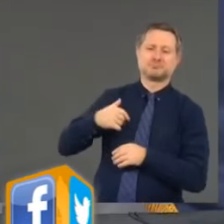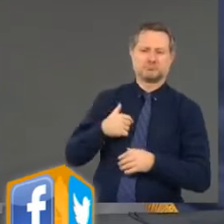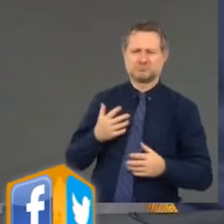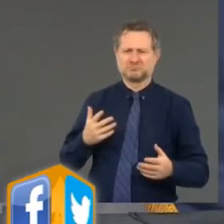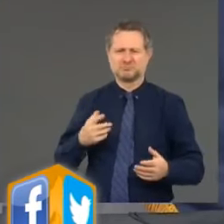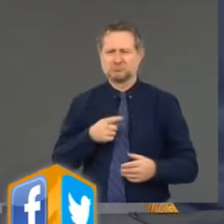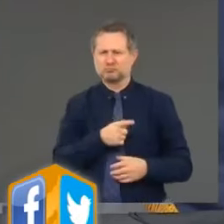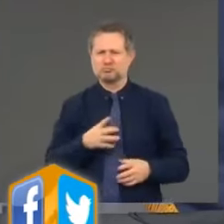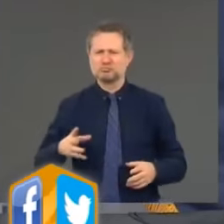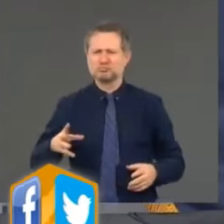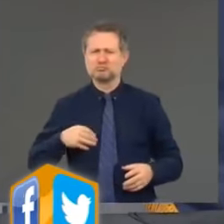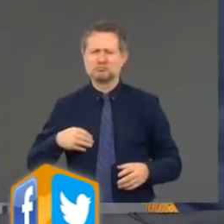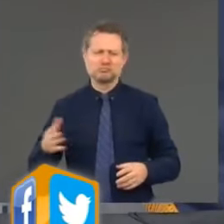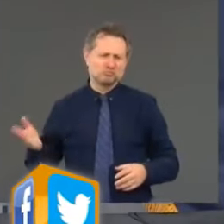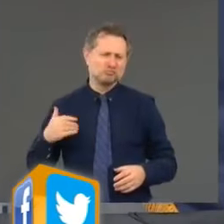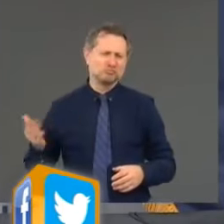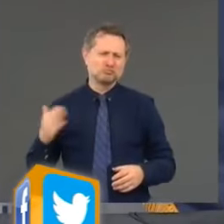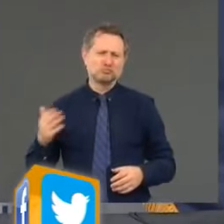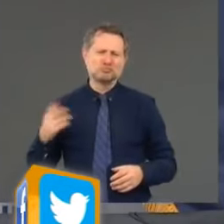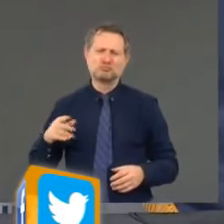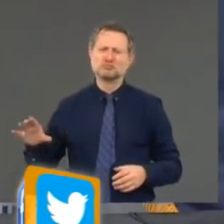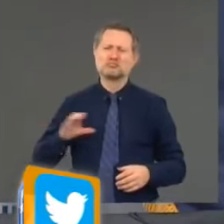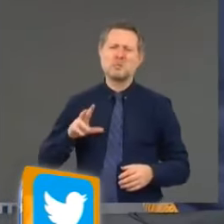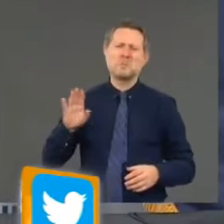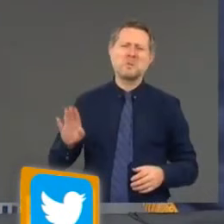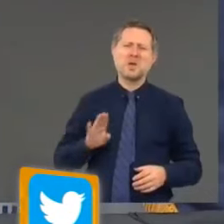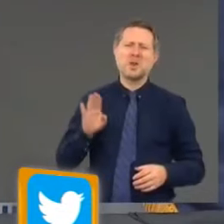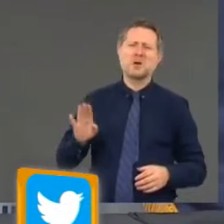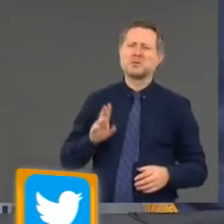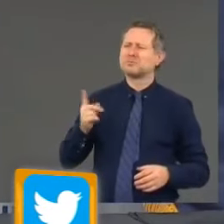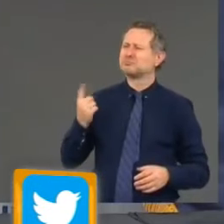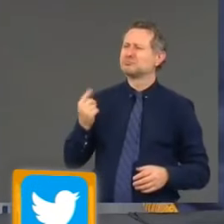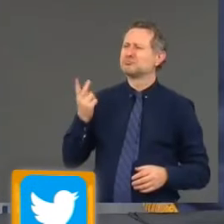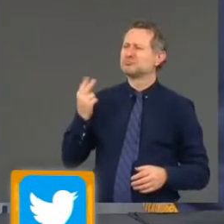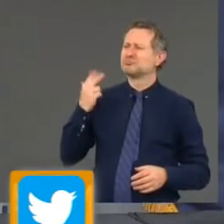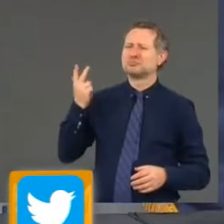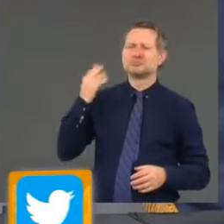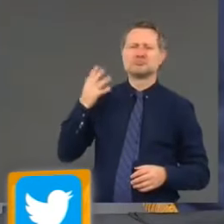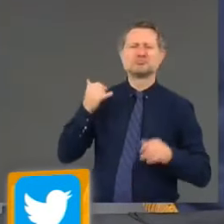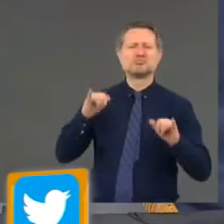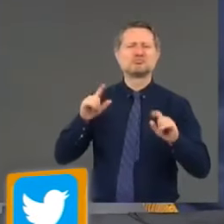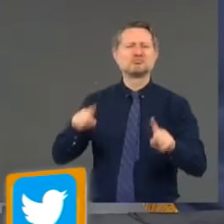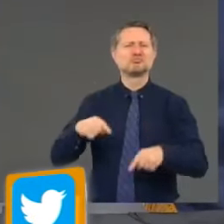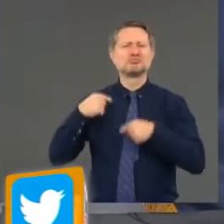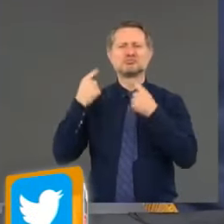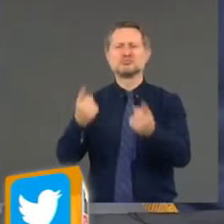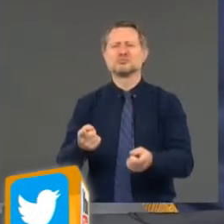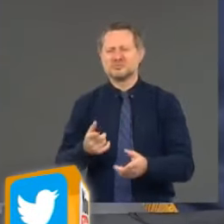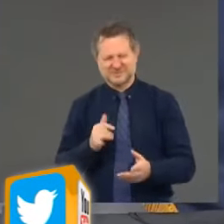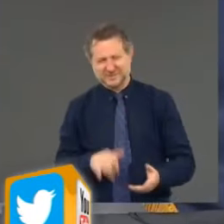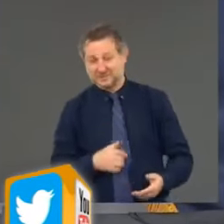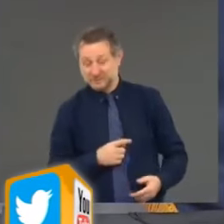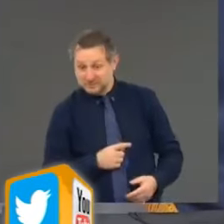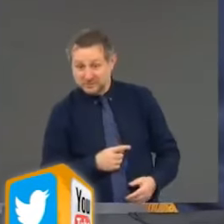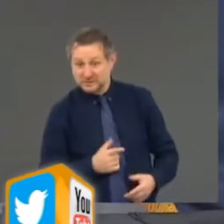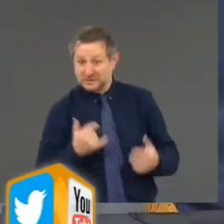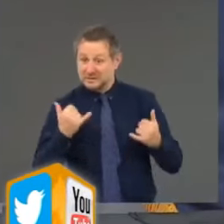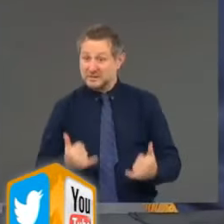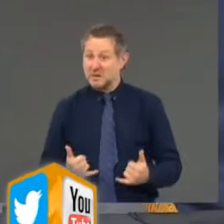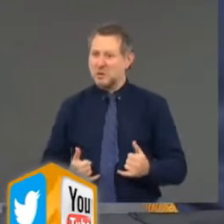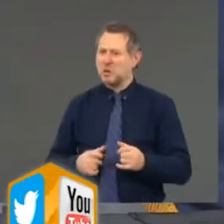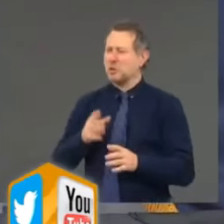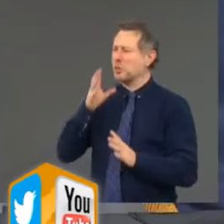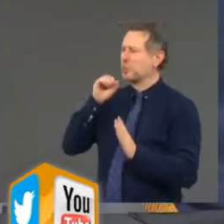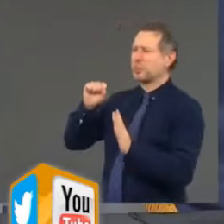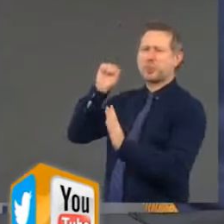after year after year. But I didn't, to raise it now in the midst of